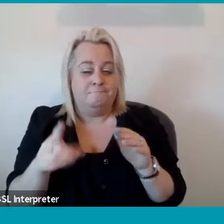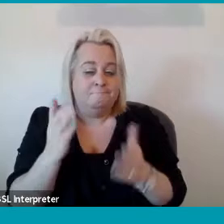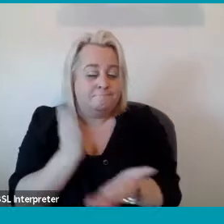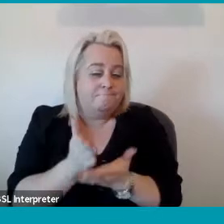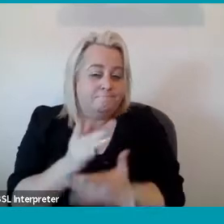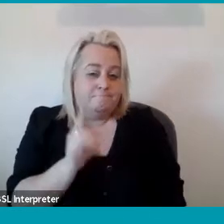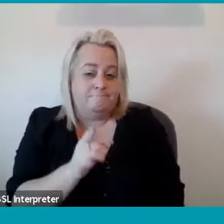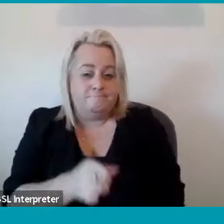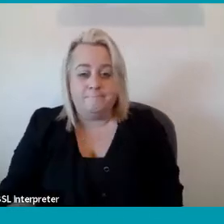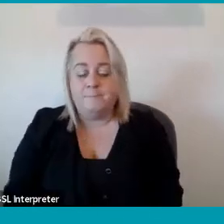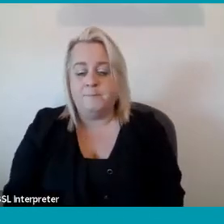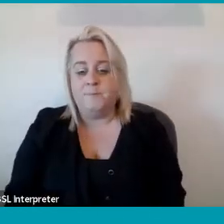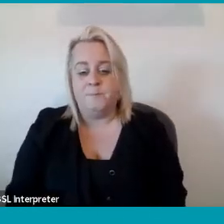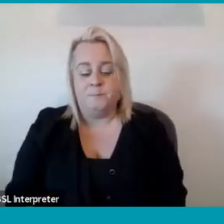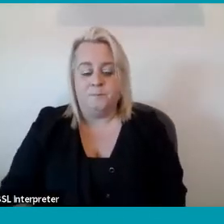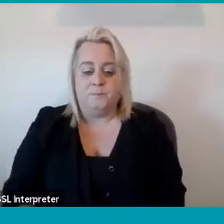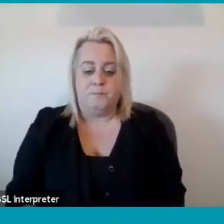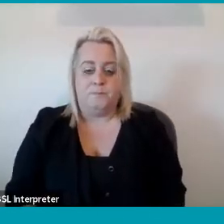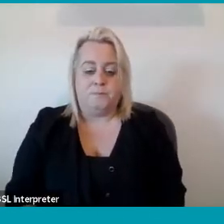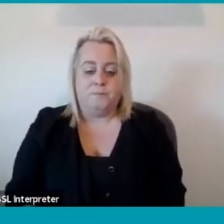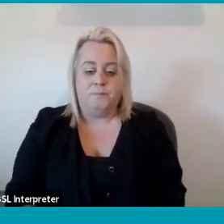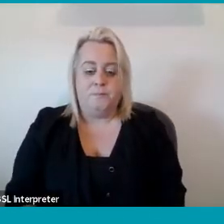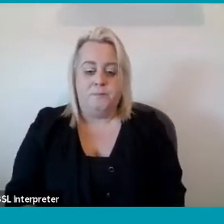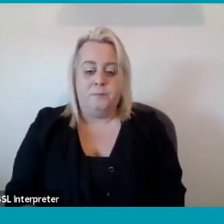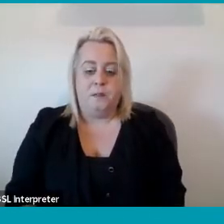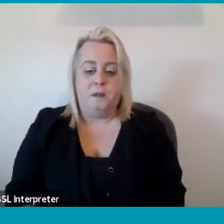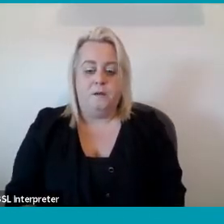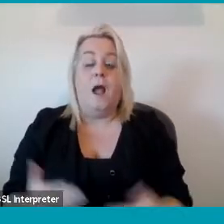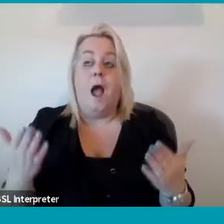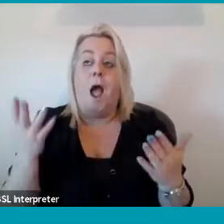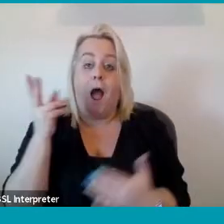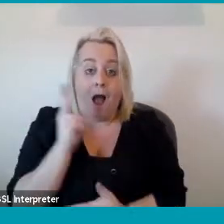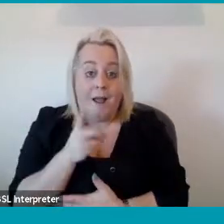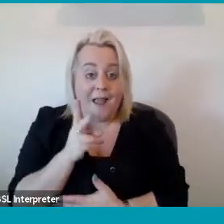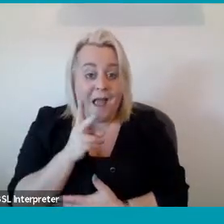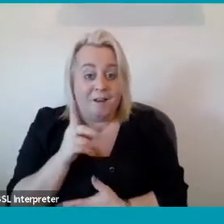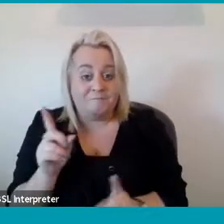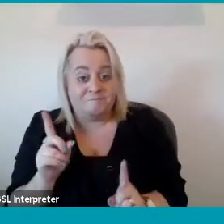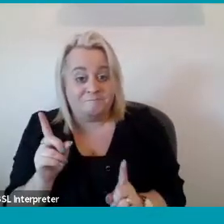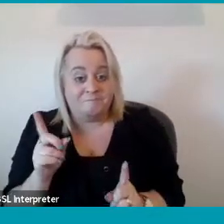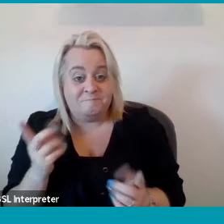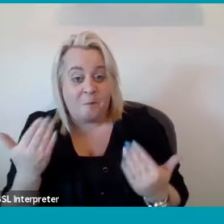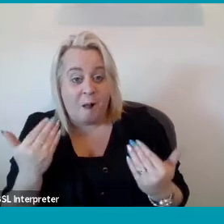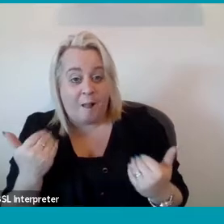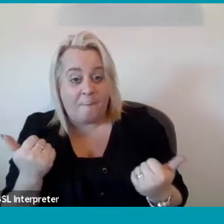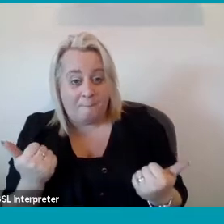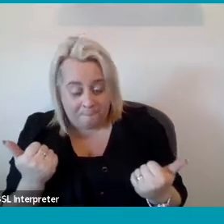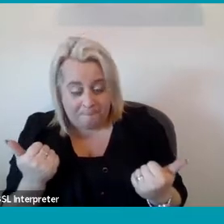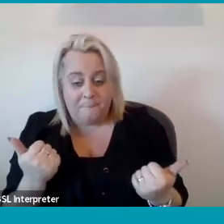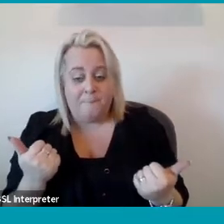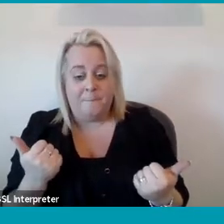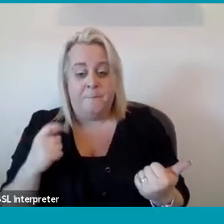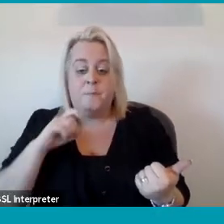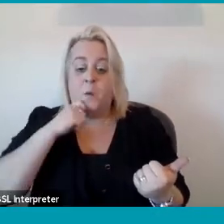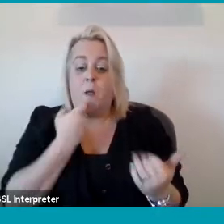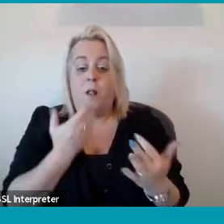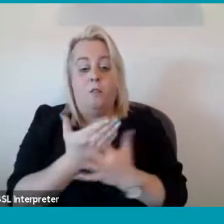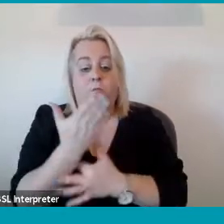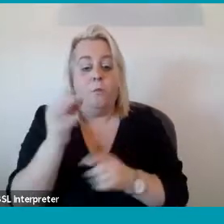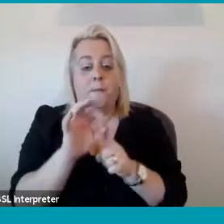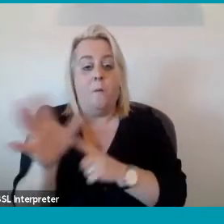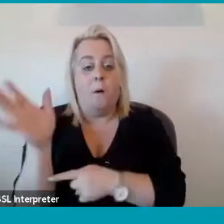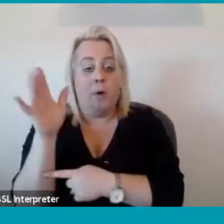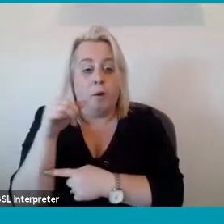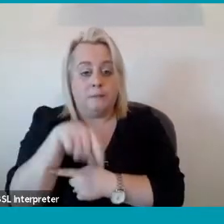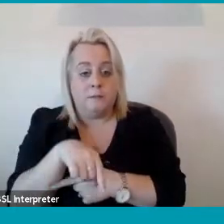them. So again, a very, very warm welcome. We're going to go through some slides. I'm going to share my slides, my